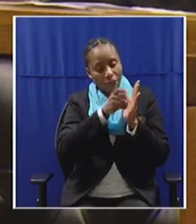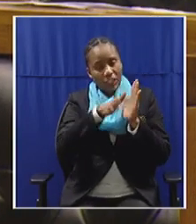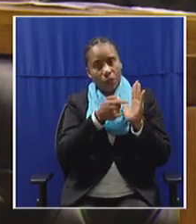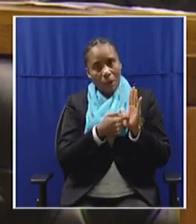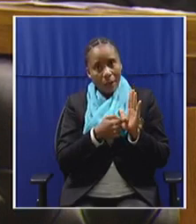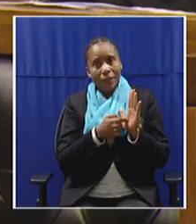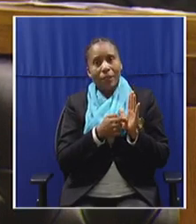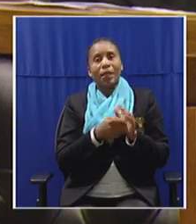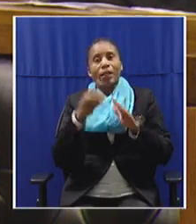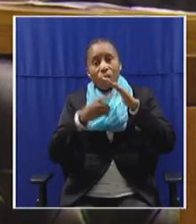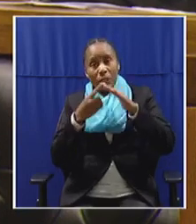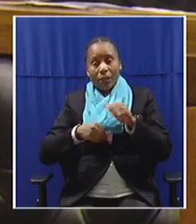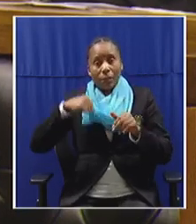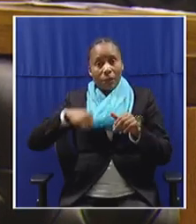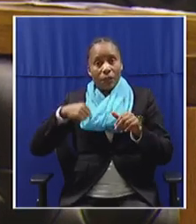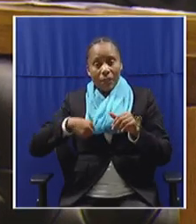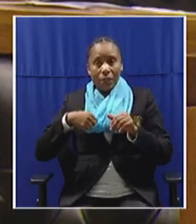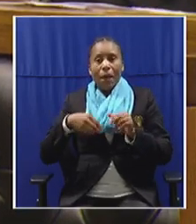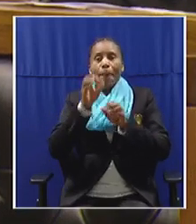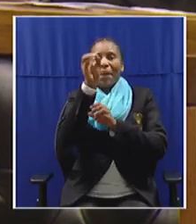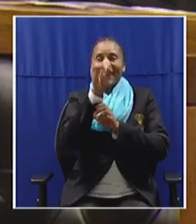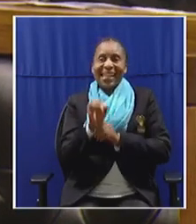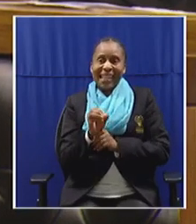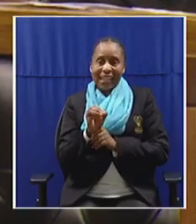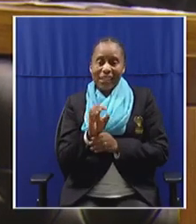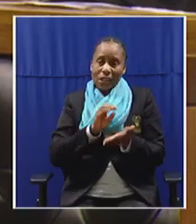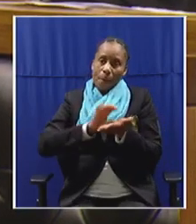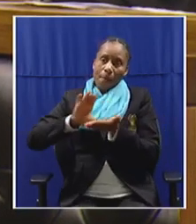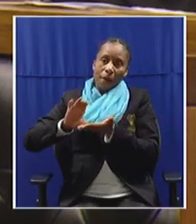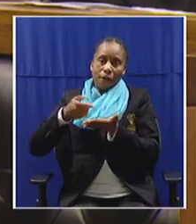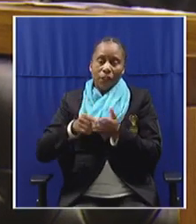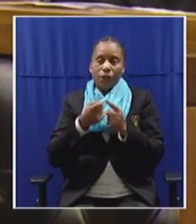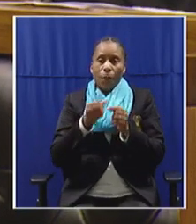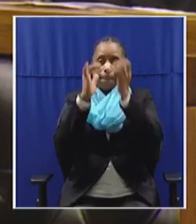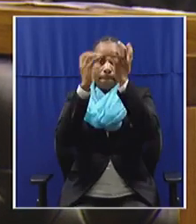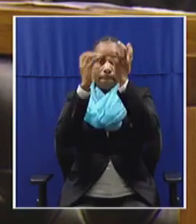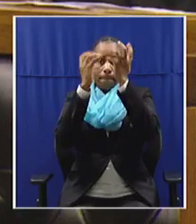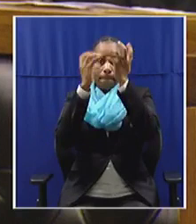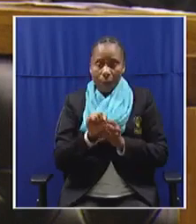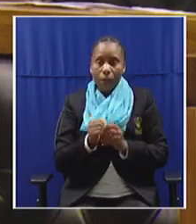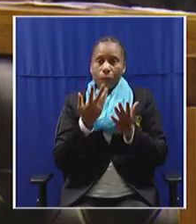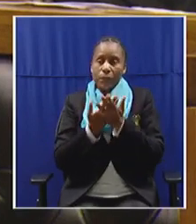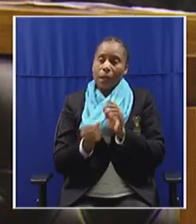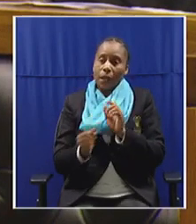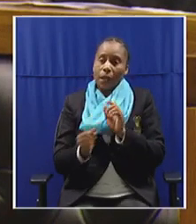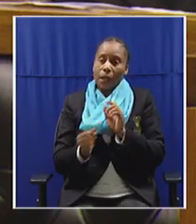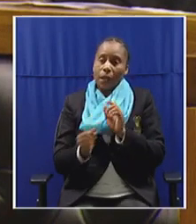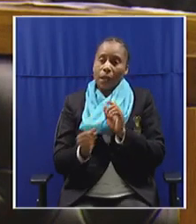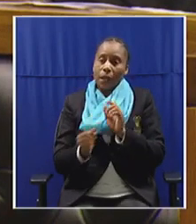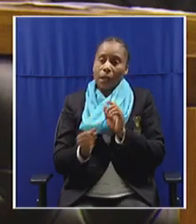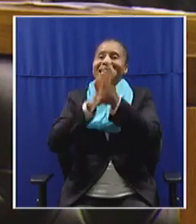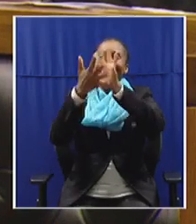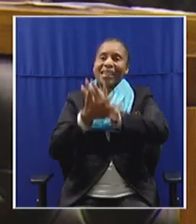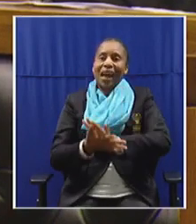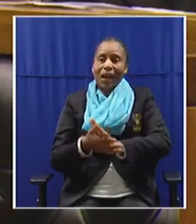must set aside a percentage or reprioritize their budgets to address the disaster in terms of